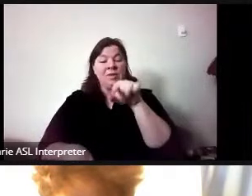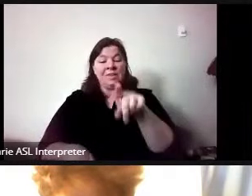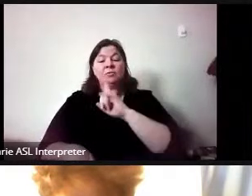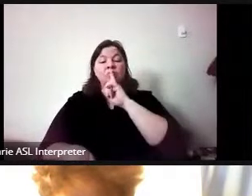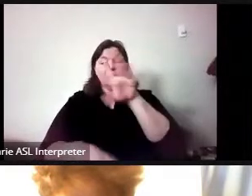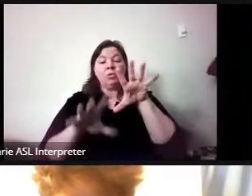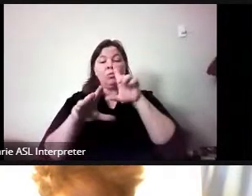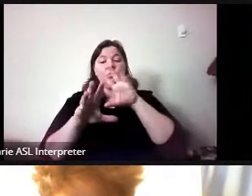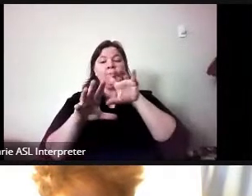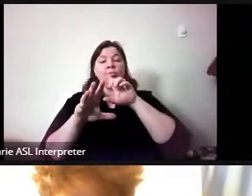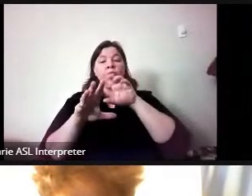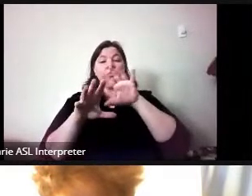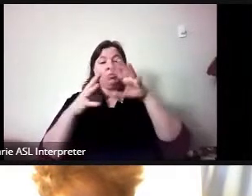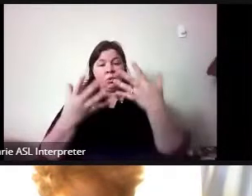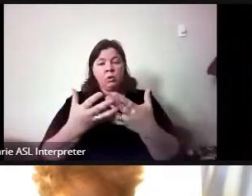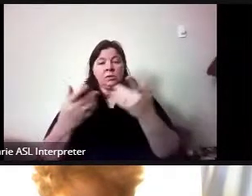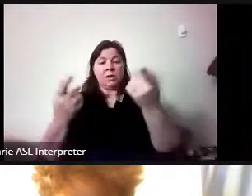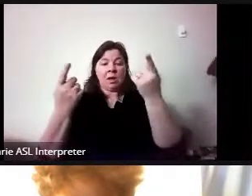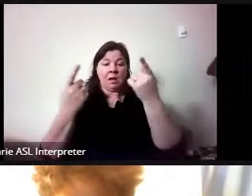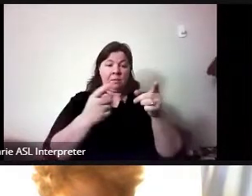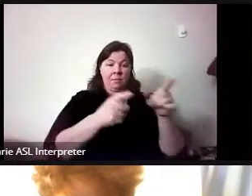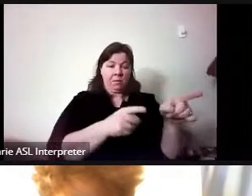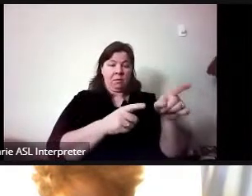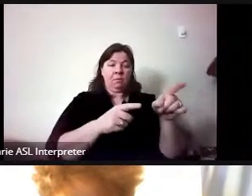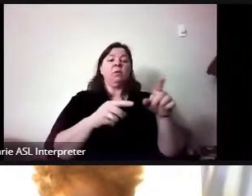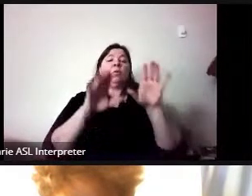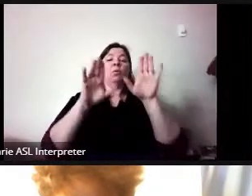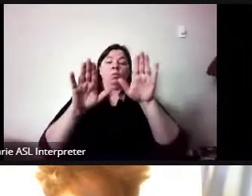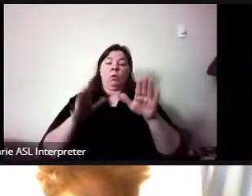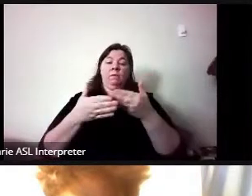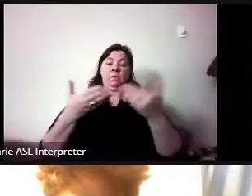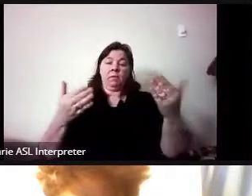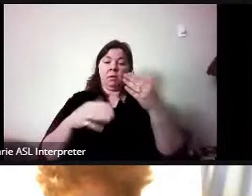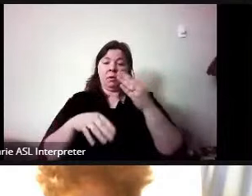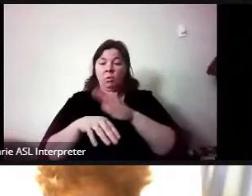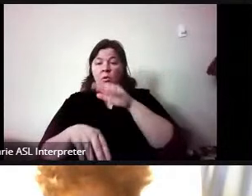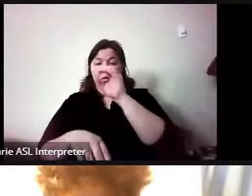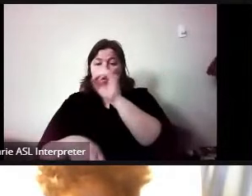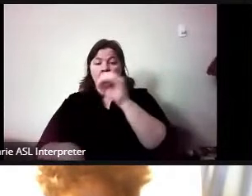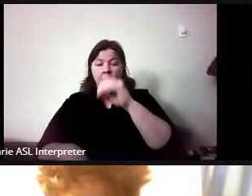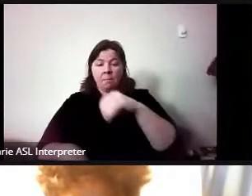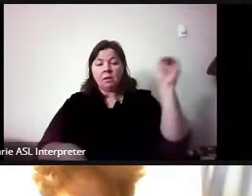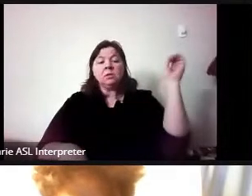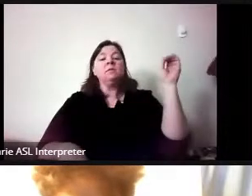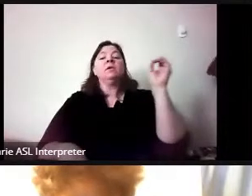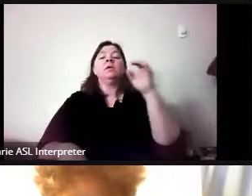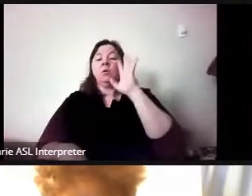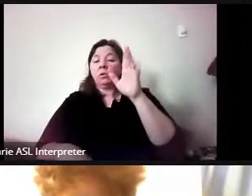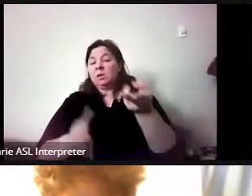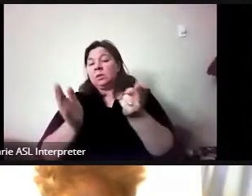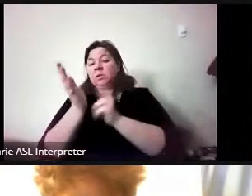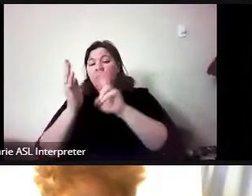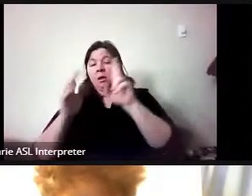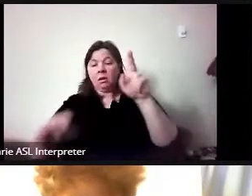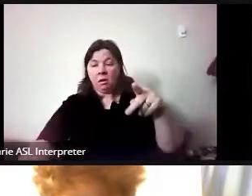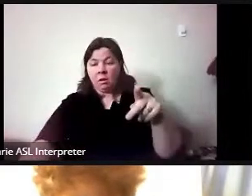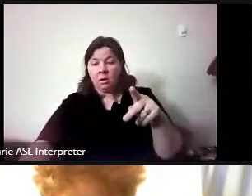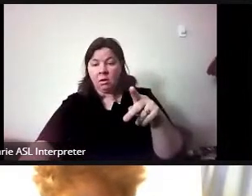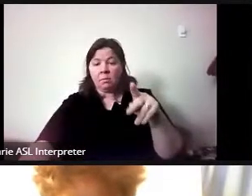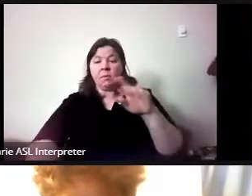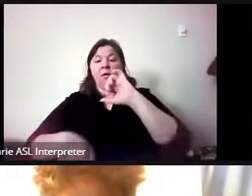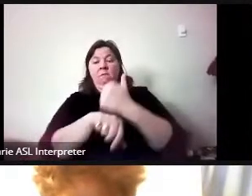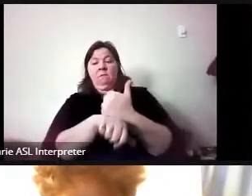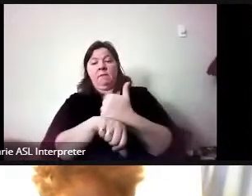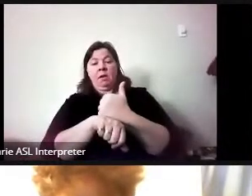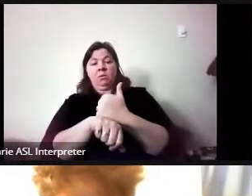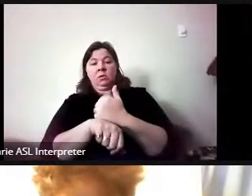reality. It's happening. The great thing about Onpassive is you sign up once now as a founding member. When we